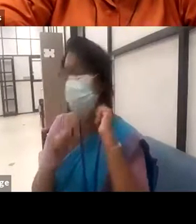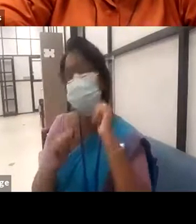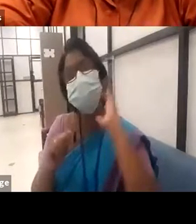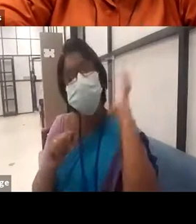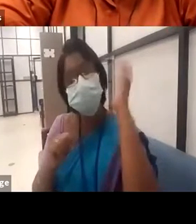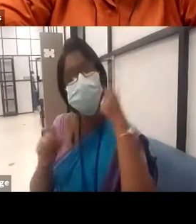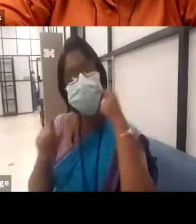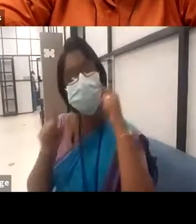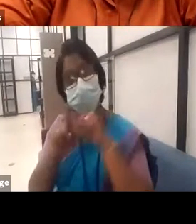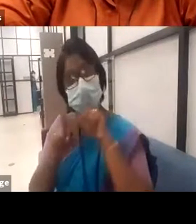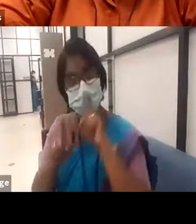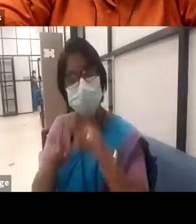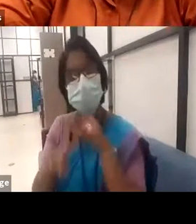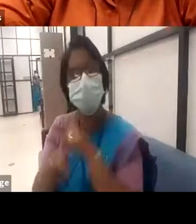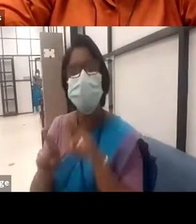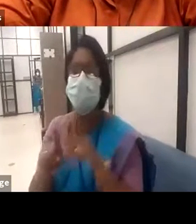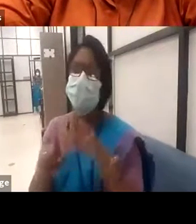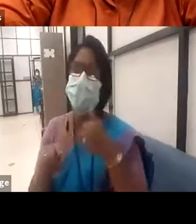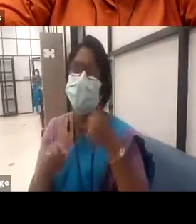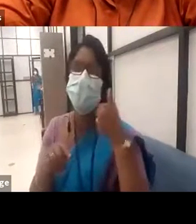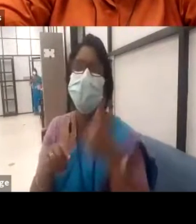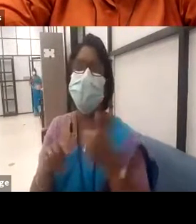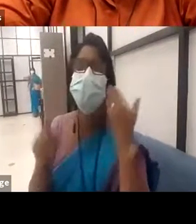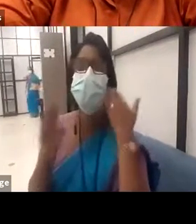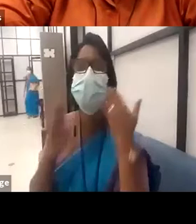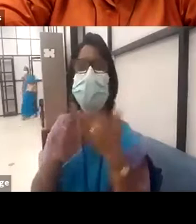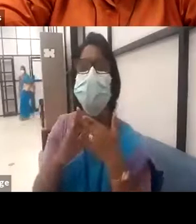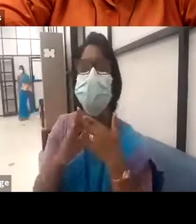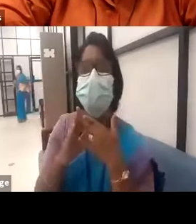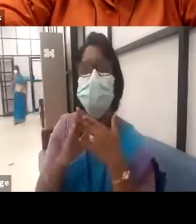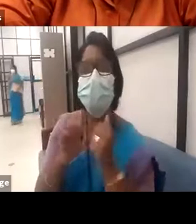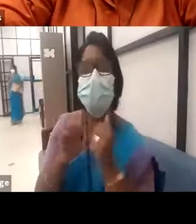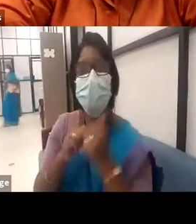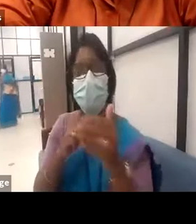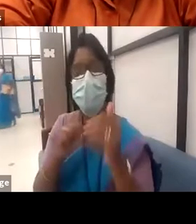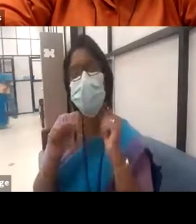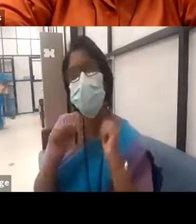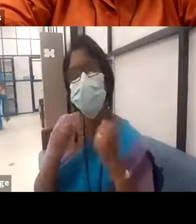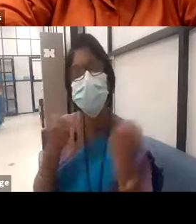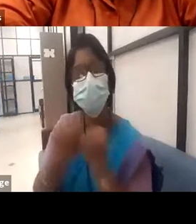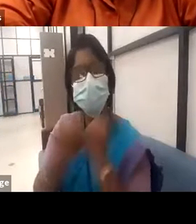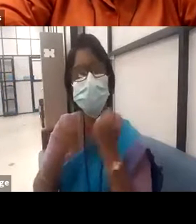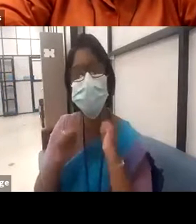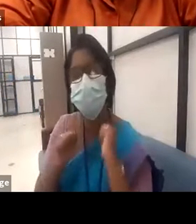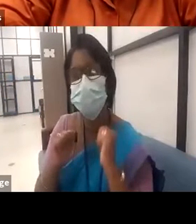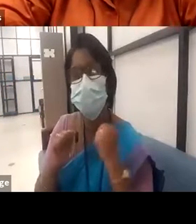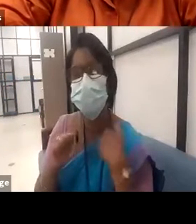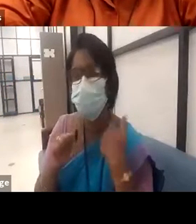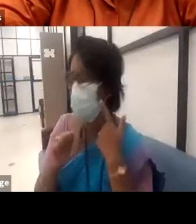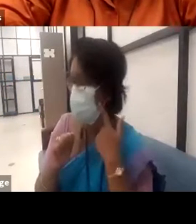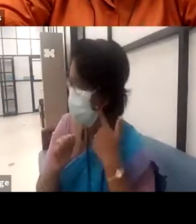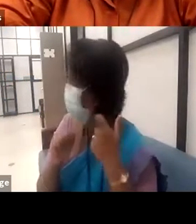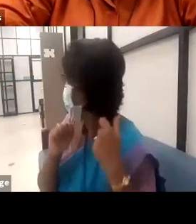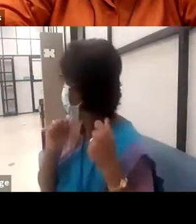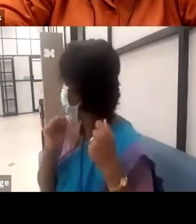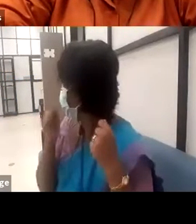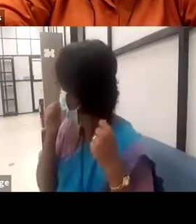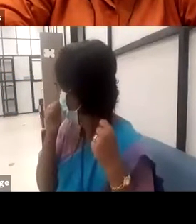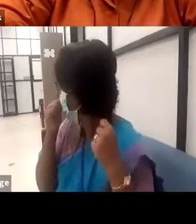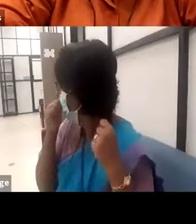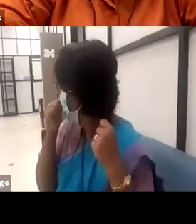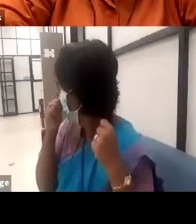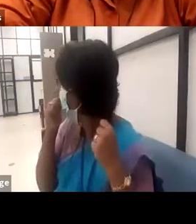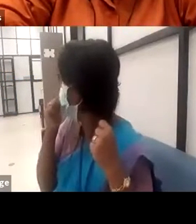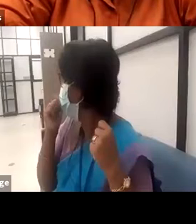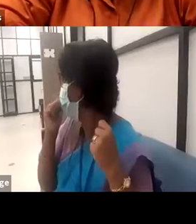we are and what are the challenges we face, and also understanding them is key. The next is, fixing them.